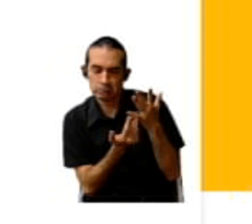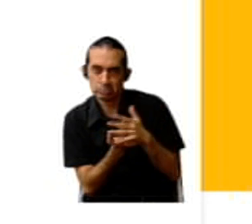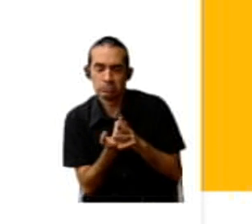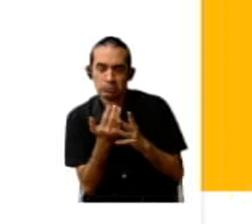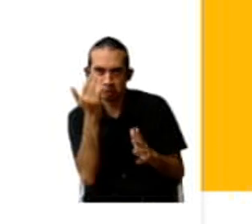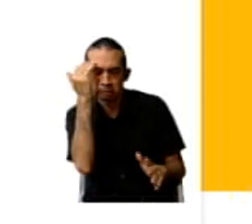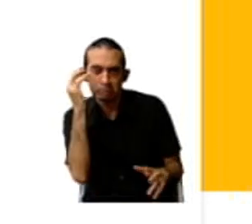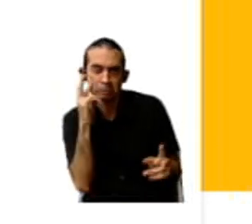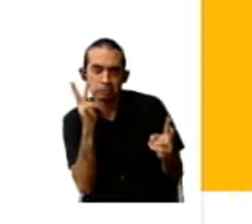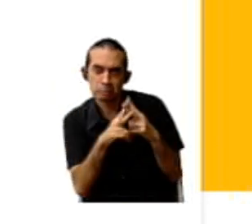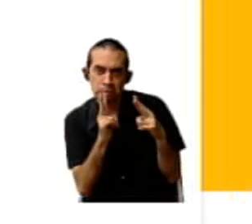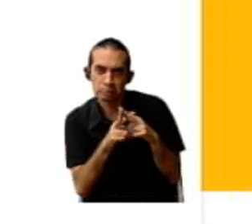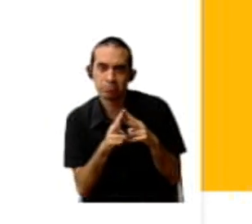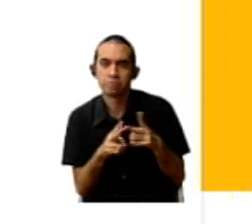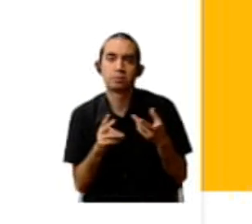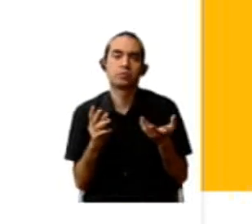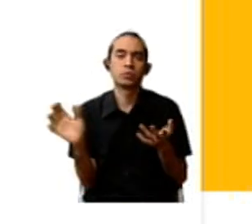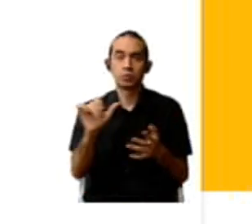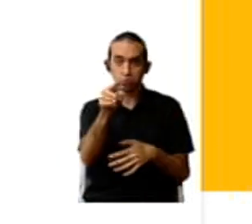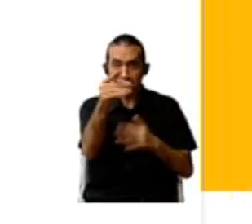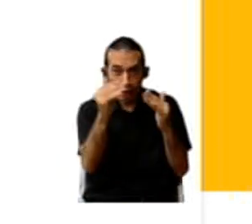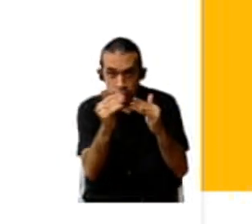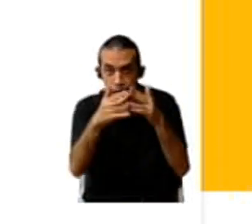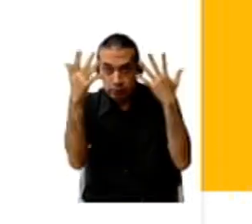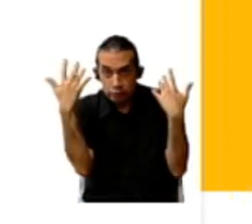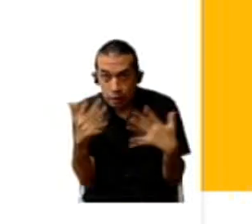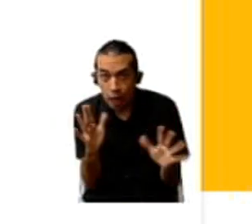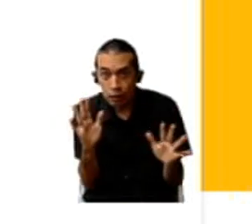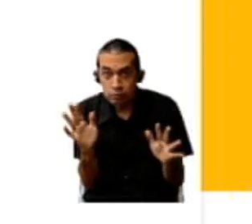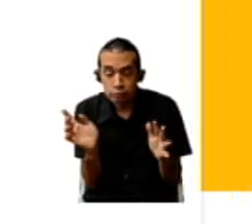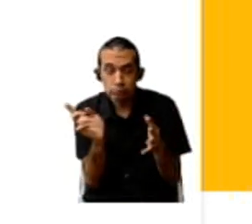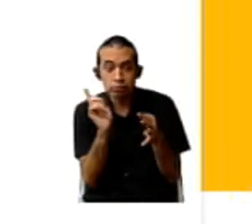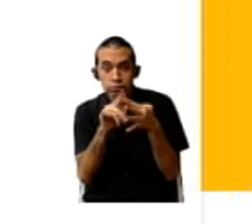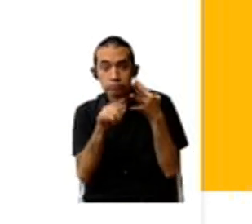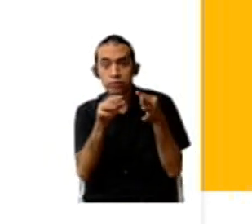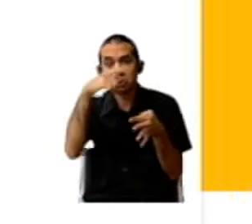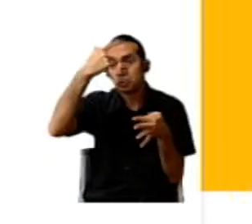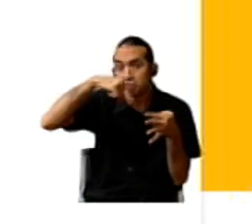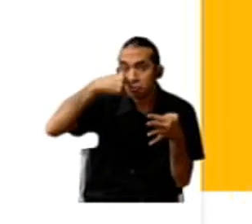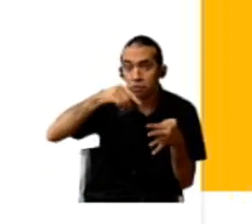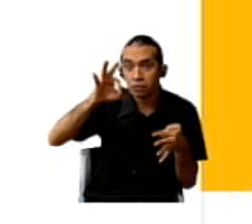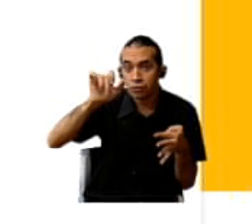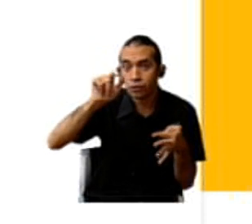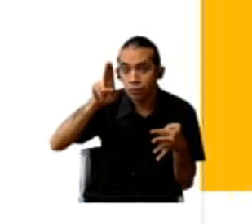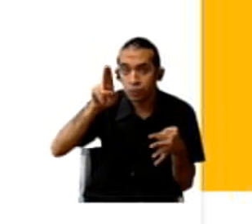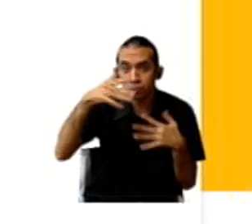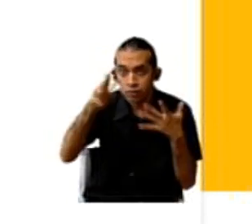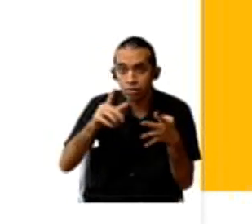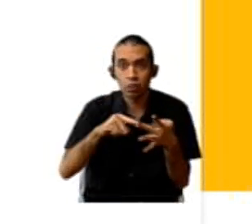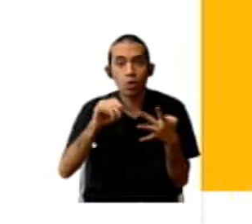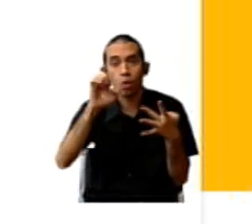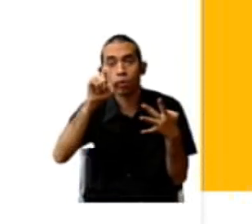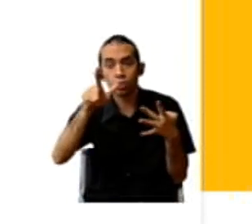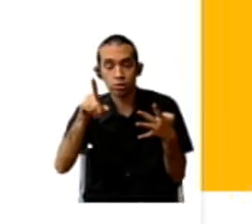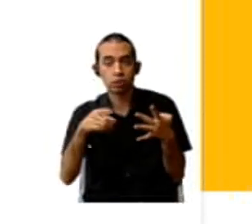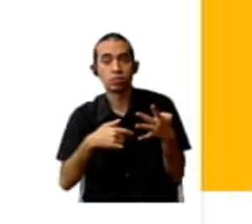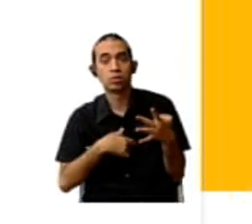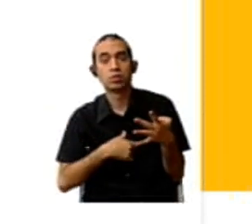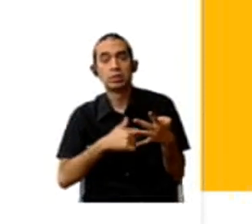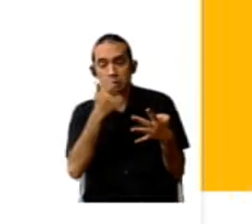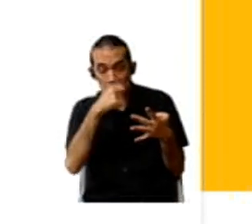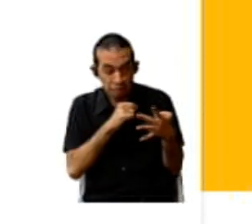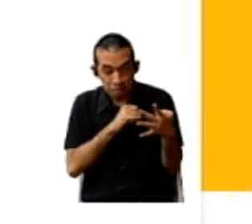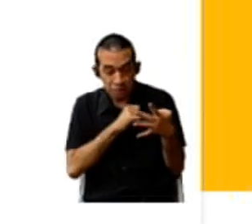diseases? And what about you at home? Have you ever had the flu, for example, a cold, or dengue